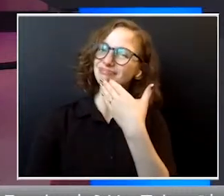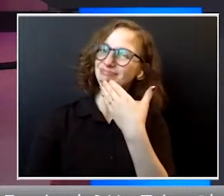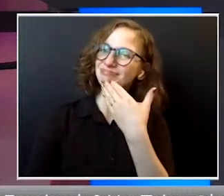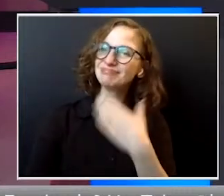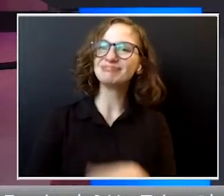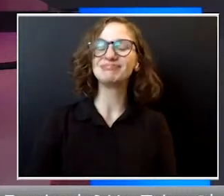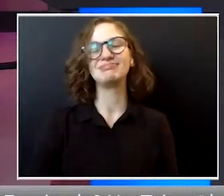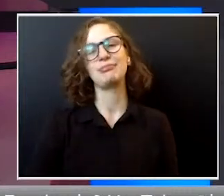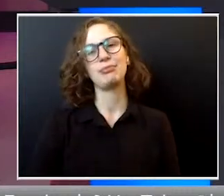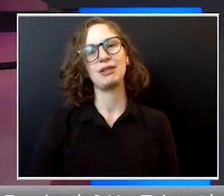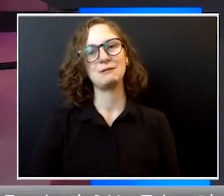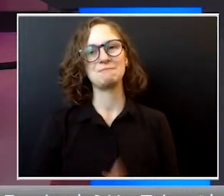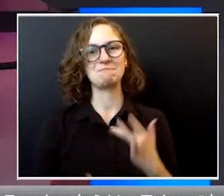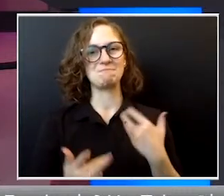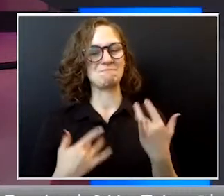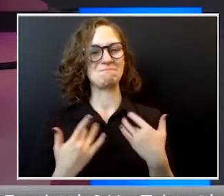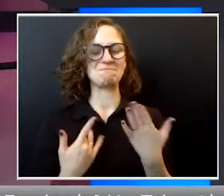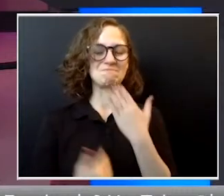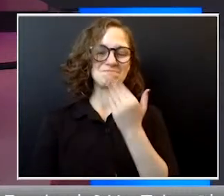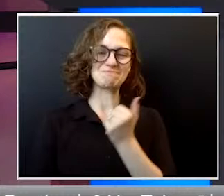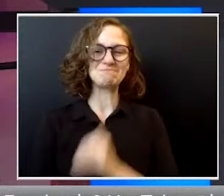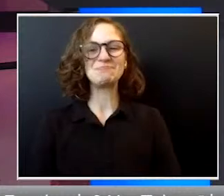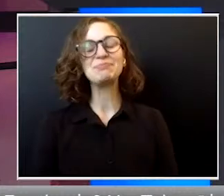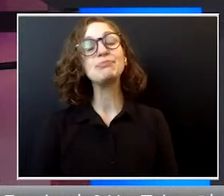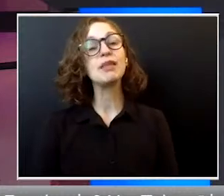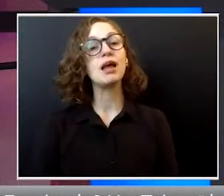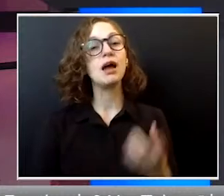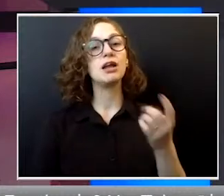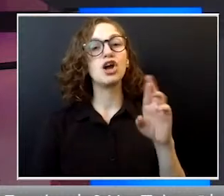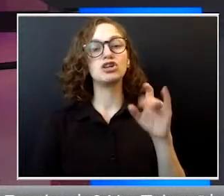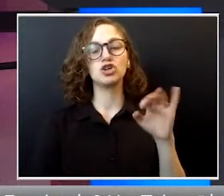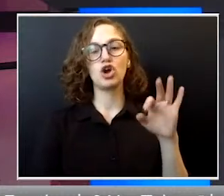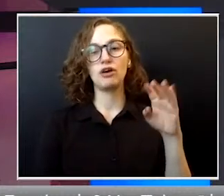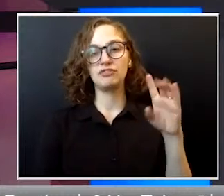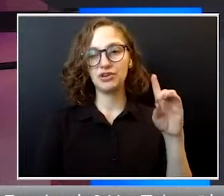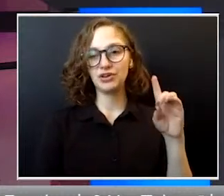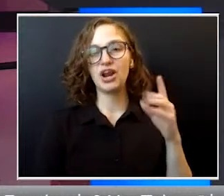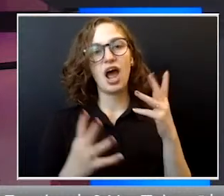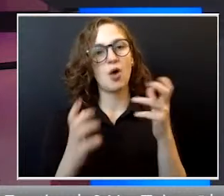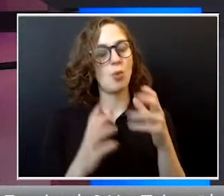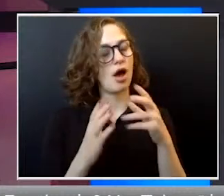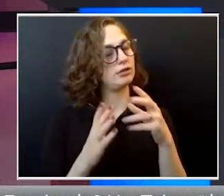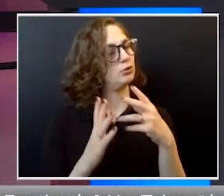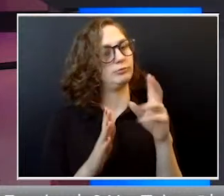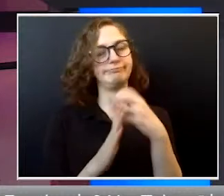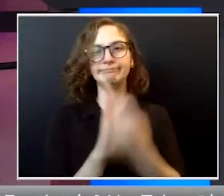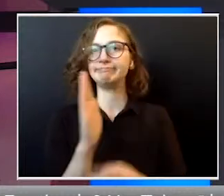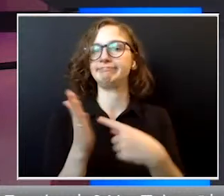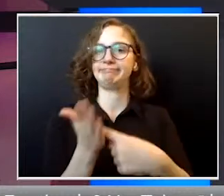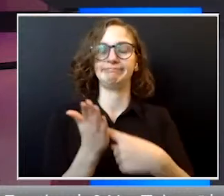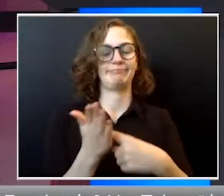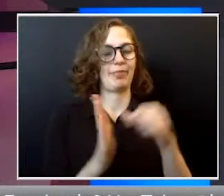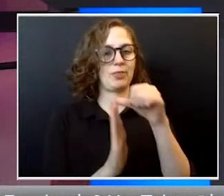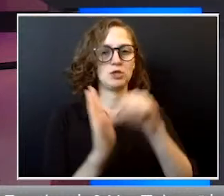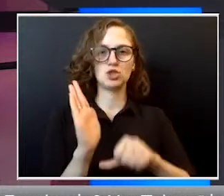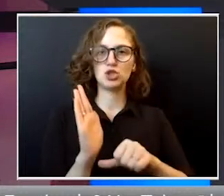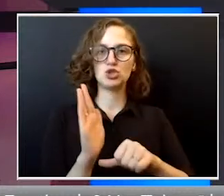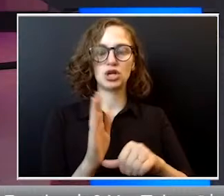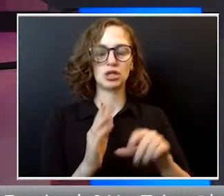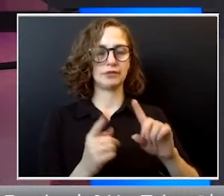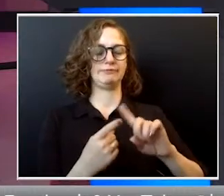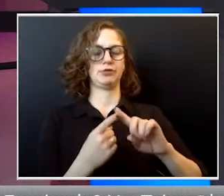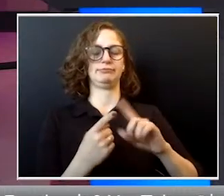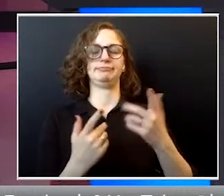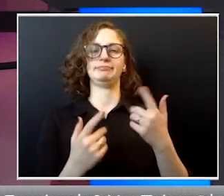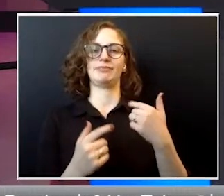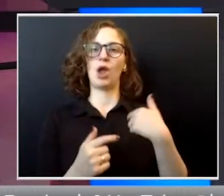That's so sweet. Dr. Crawford, I want to dive right into this surgery, because first of all, when I hear stop